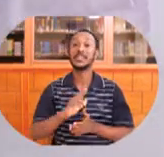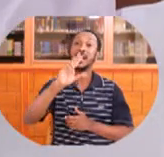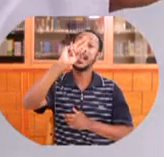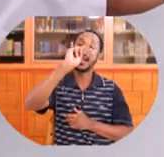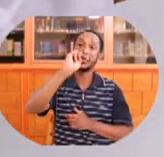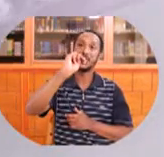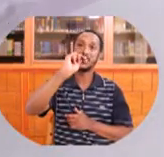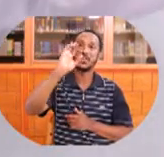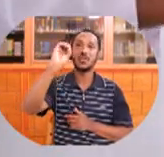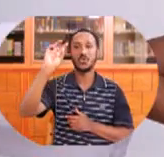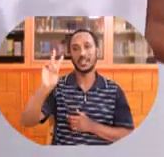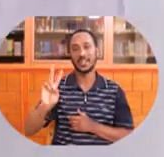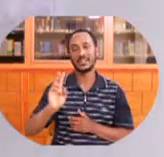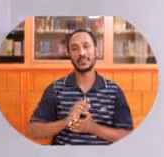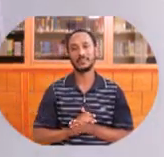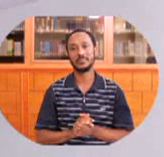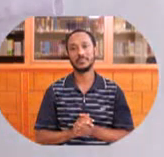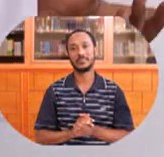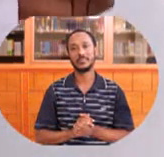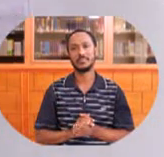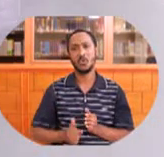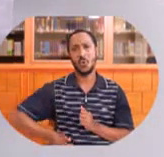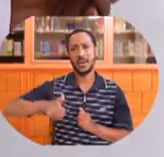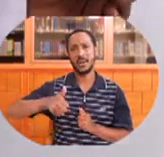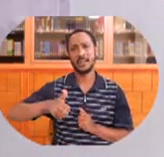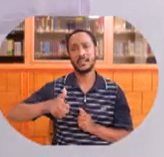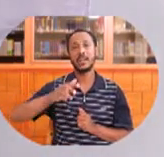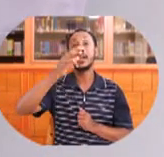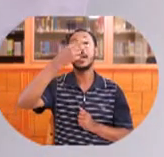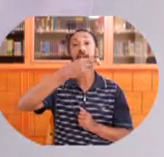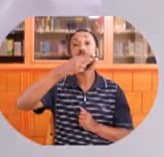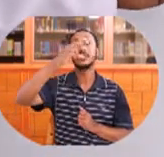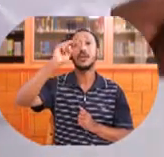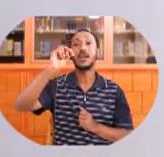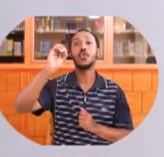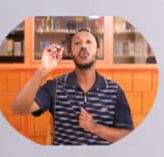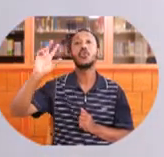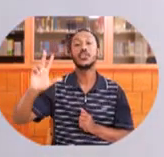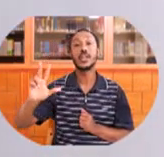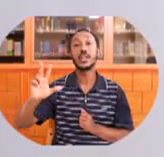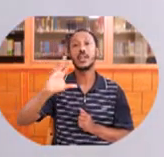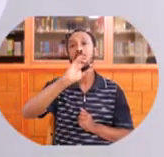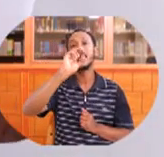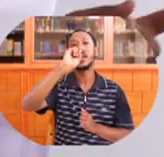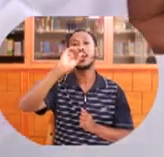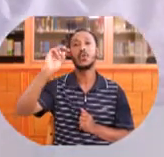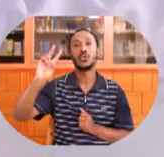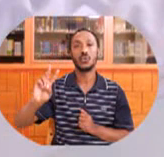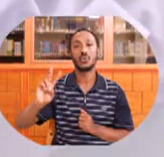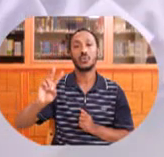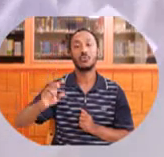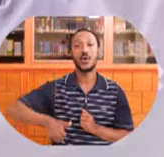Nitrogen oxides, specifically nitric oxide and nitrogen dioxide,